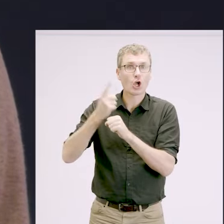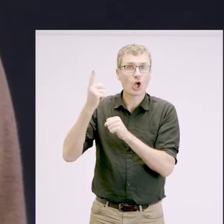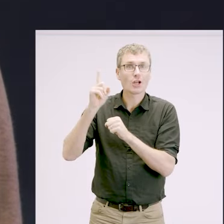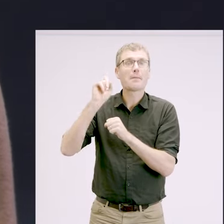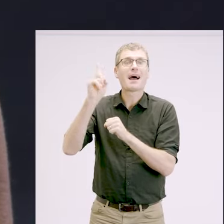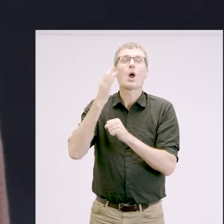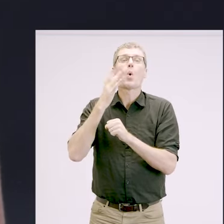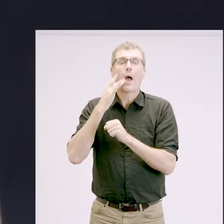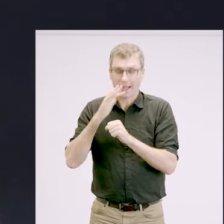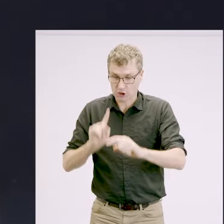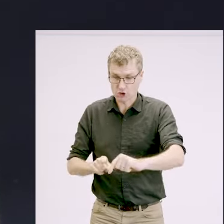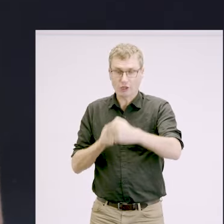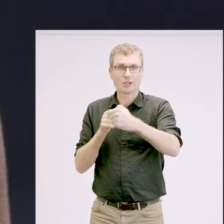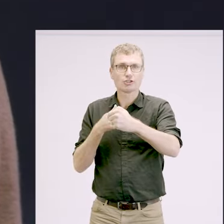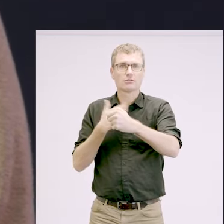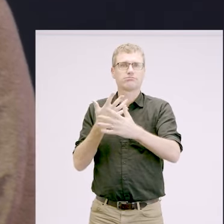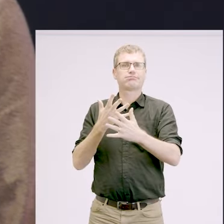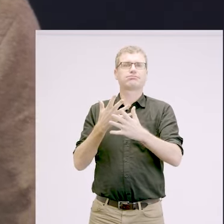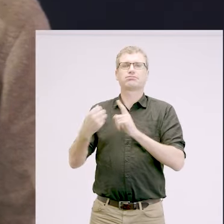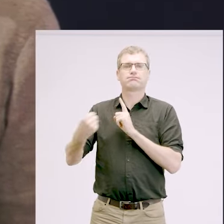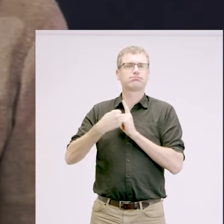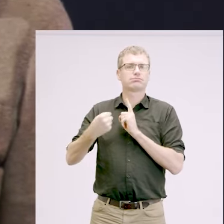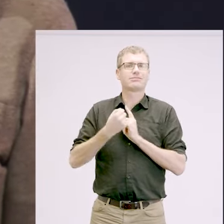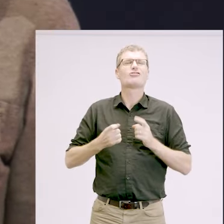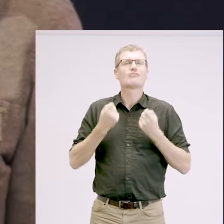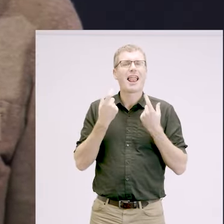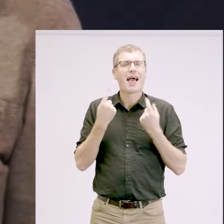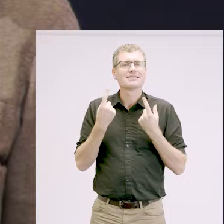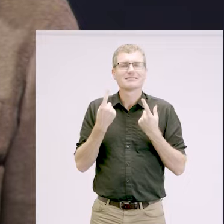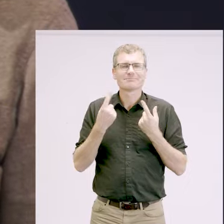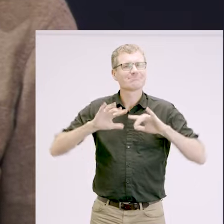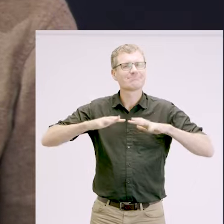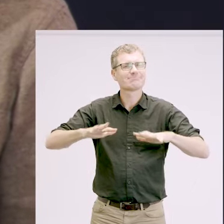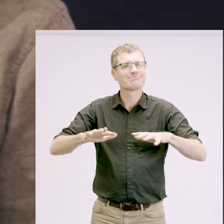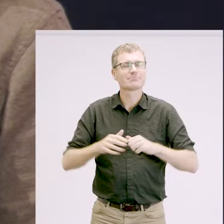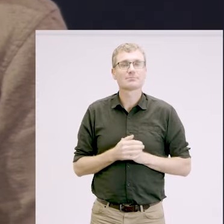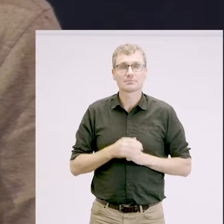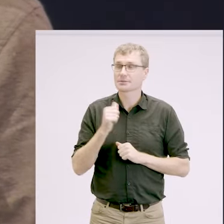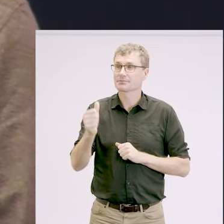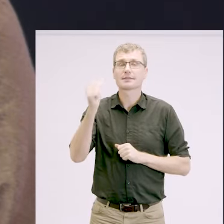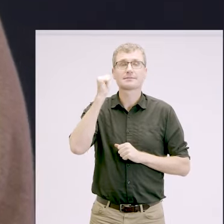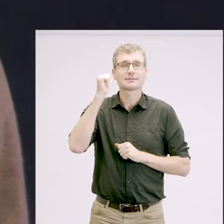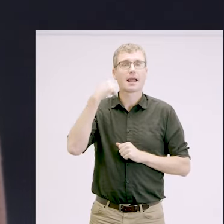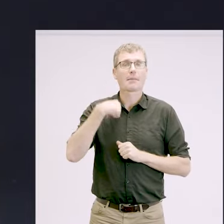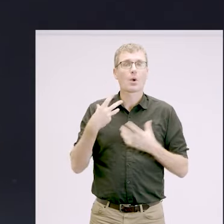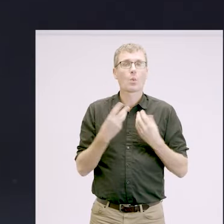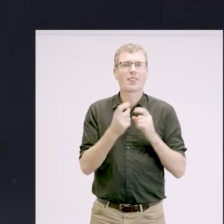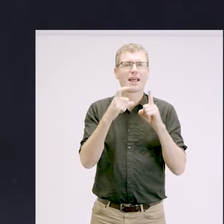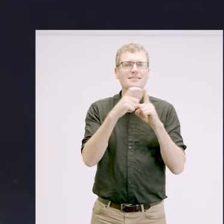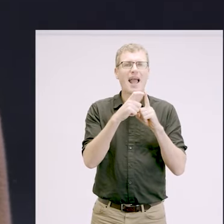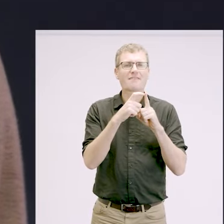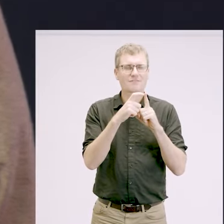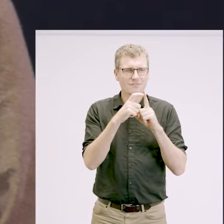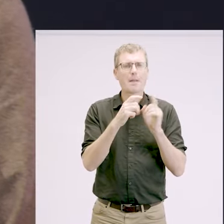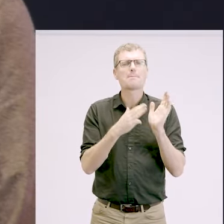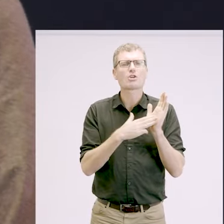know that until it's tested, right? I was driving around Christ Church with Josiah and Dave yesterday,